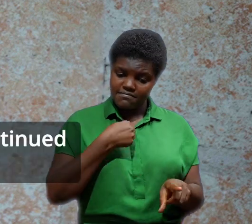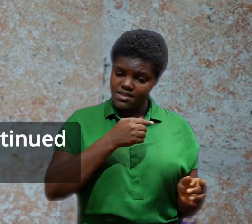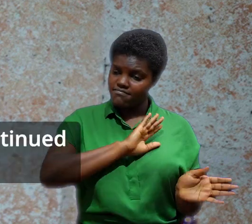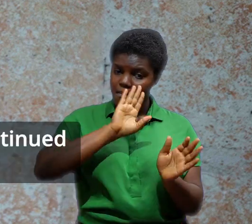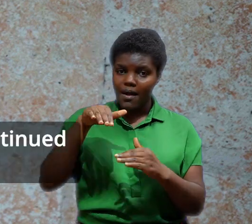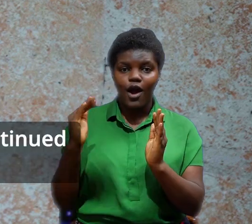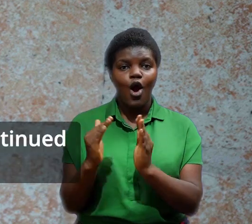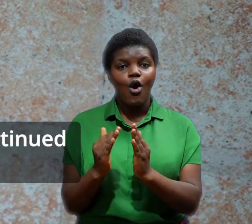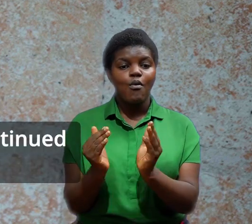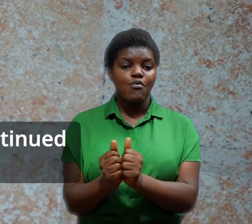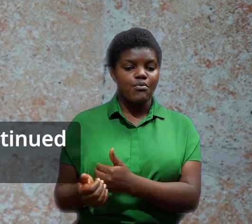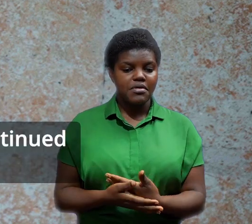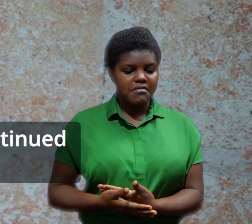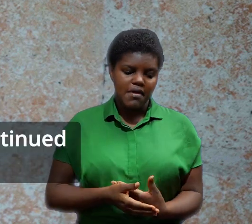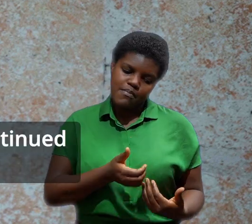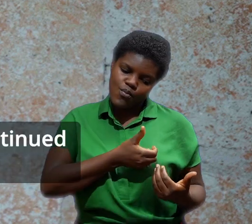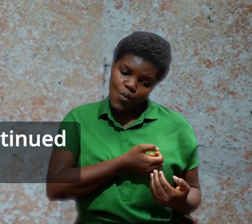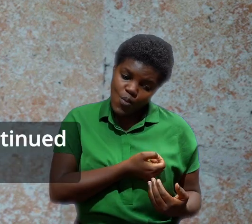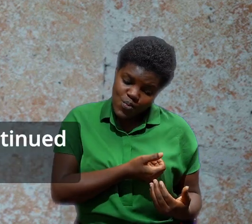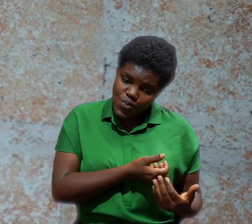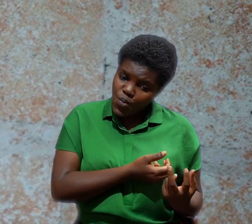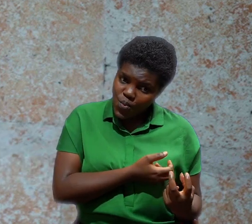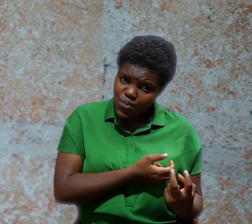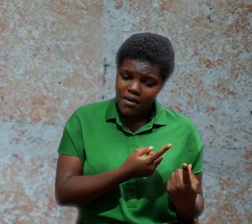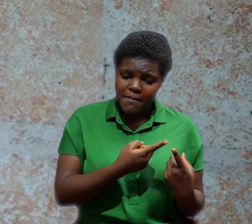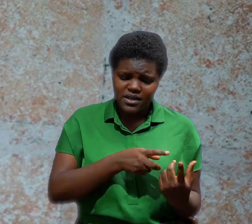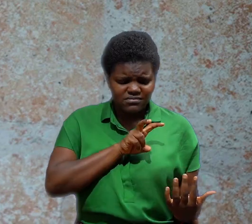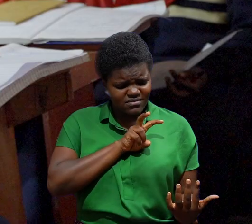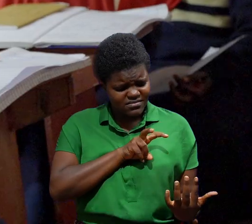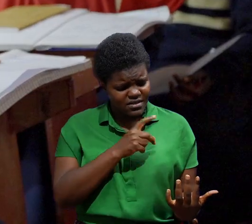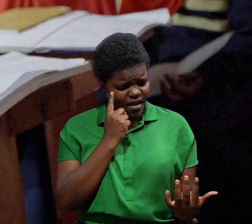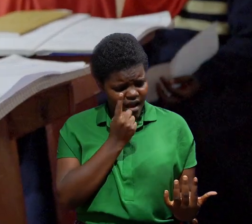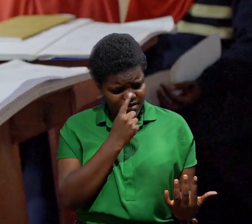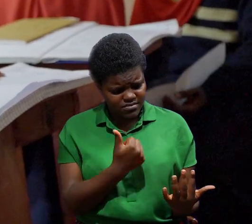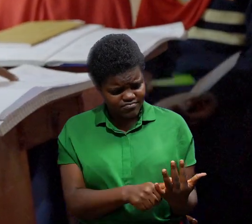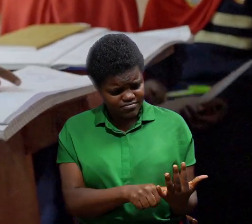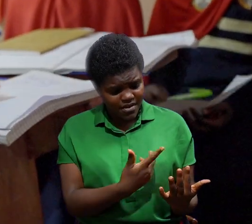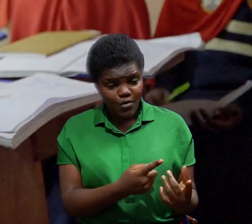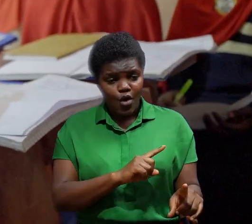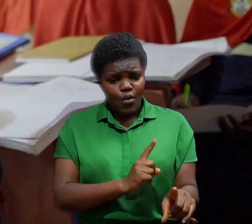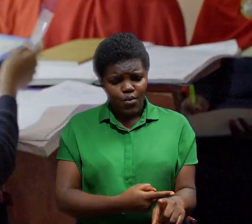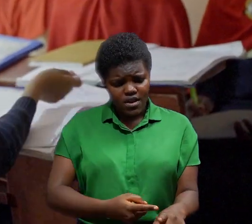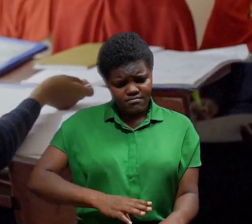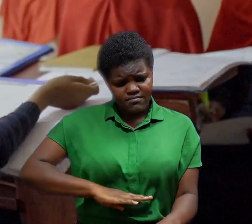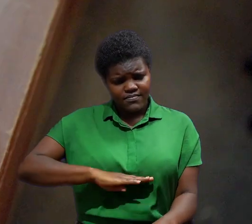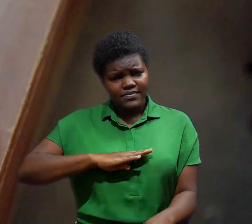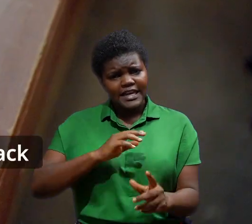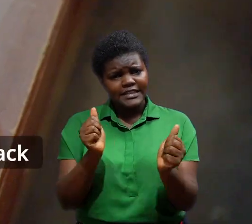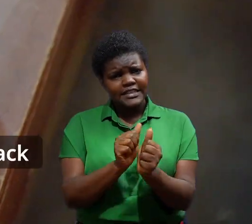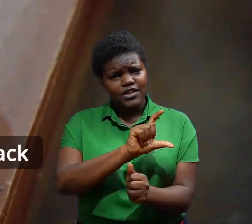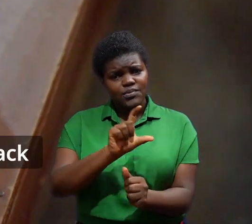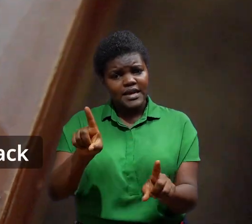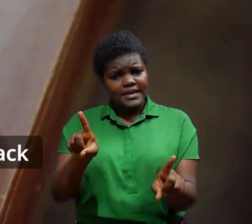ne nkomawo n'omwana wange ne mbeera nga muwa ebbeere nga naye nze amaaso ngalaba. Kati bwe yaweza 10 weeks